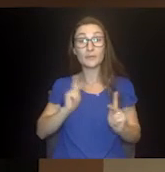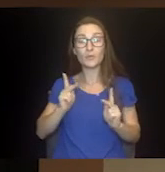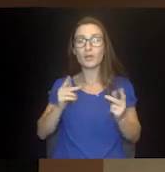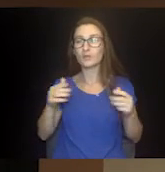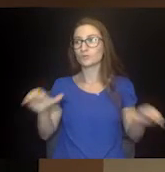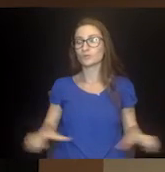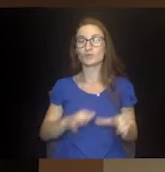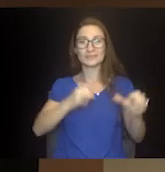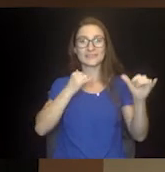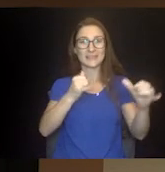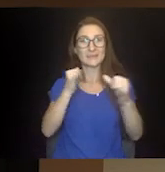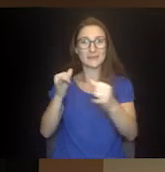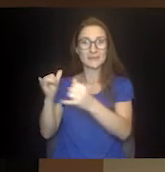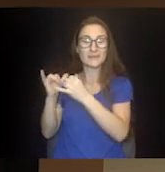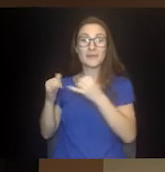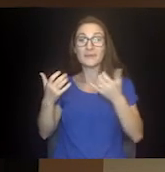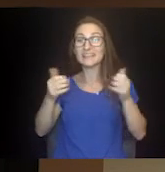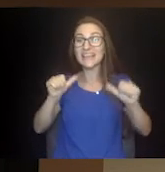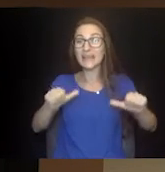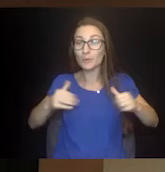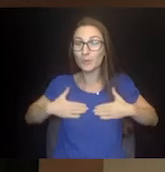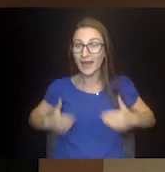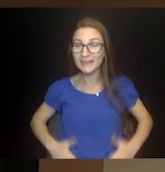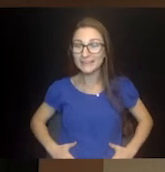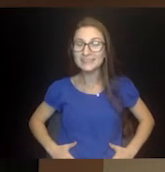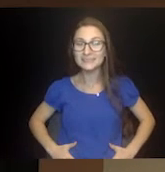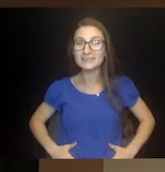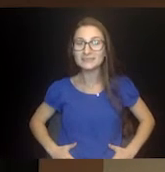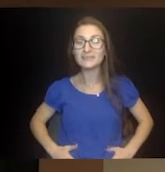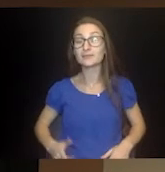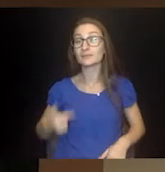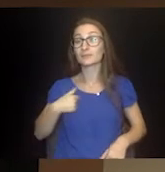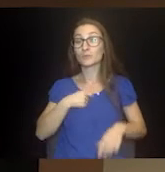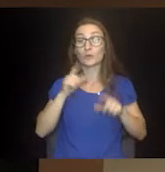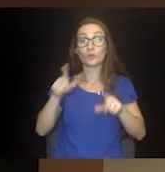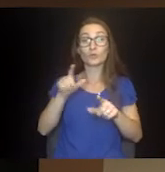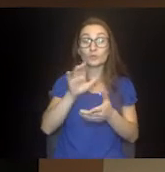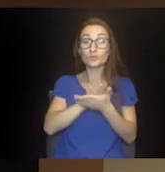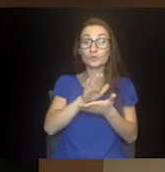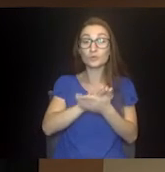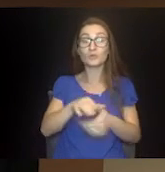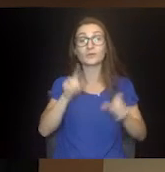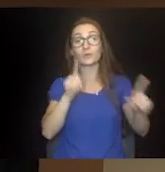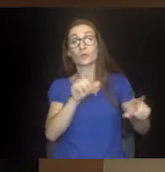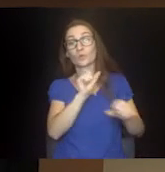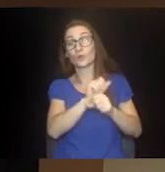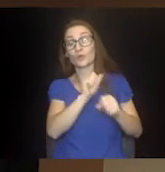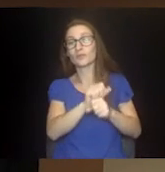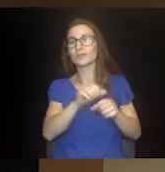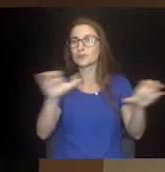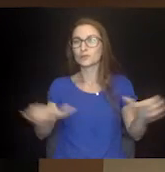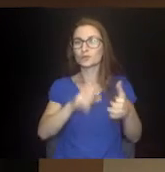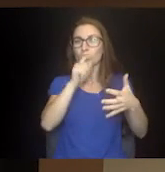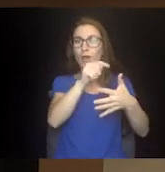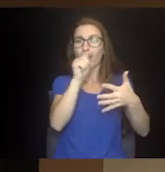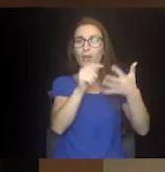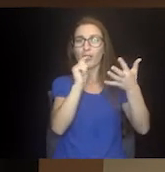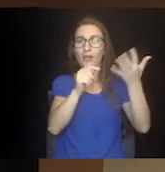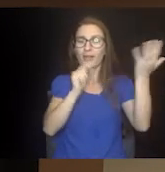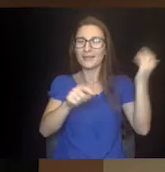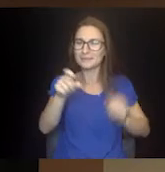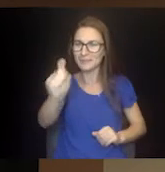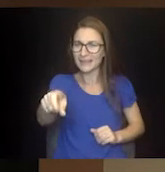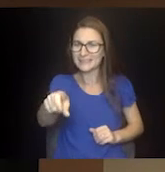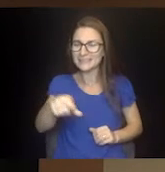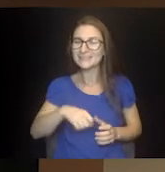every day, just to show that disabled people have to do the same stuff able-bodied people do. Like, we have to go to school, we have to go to work, we have